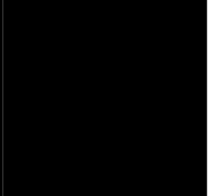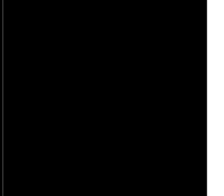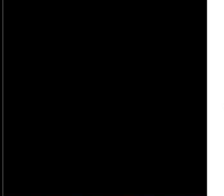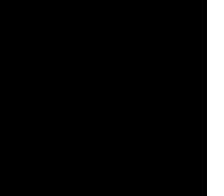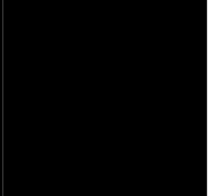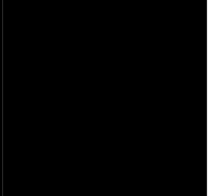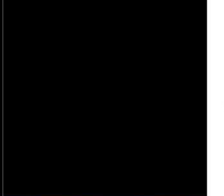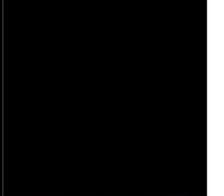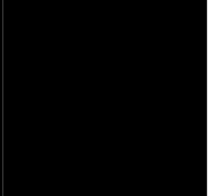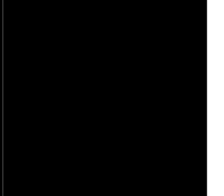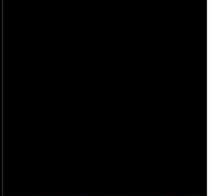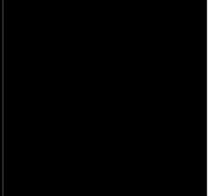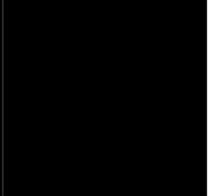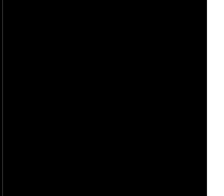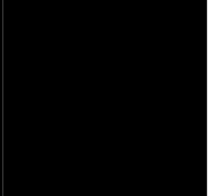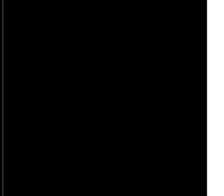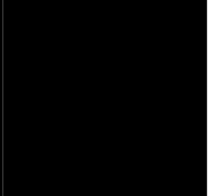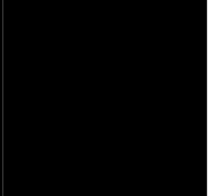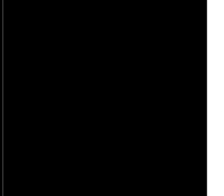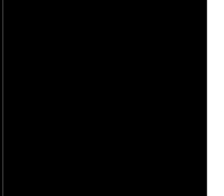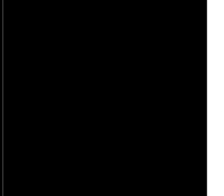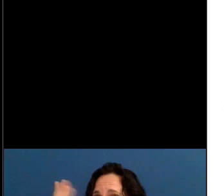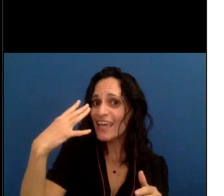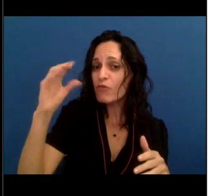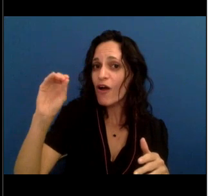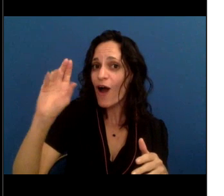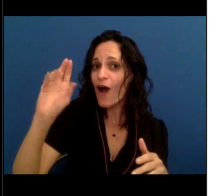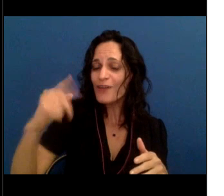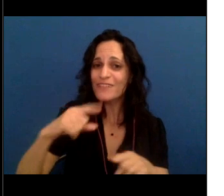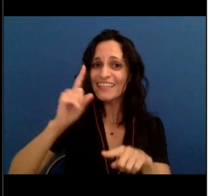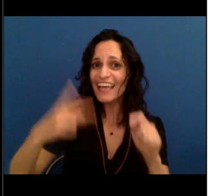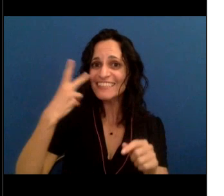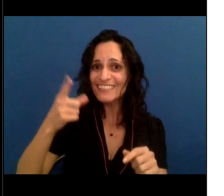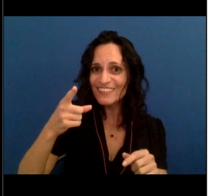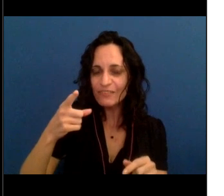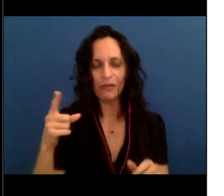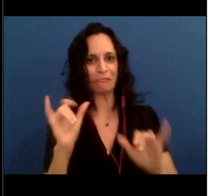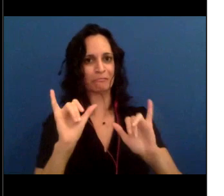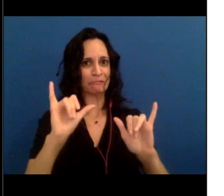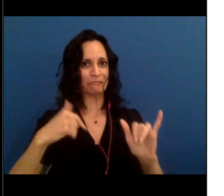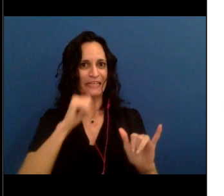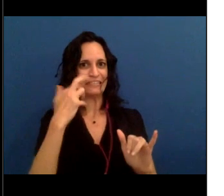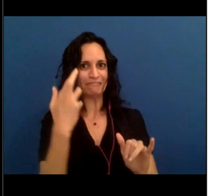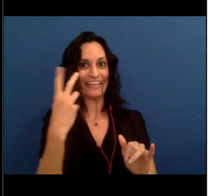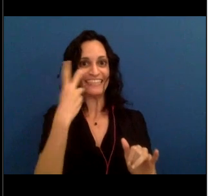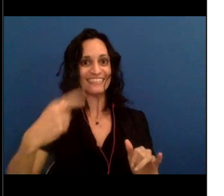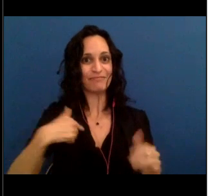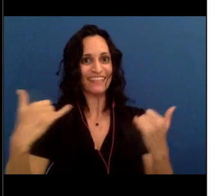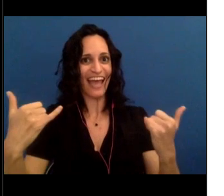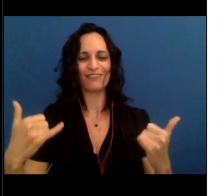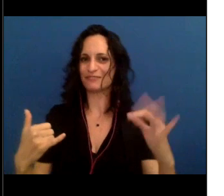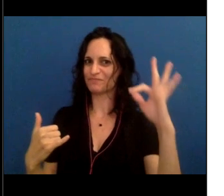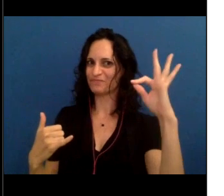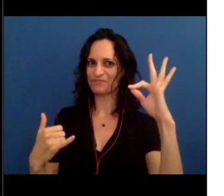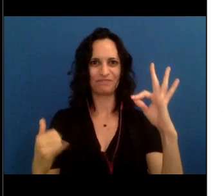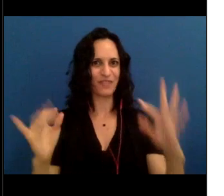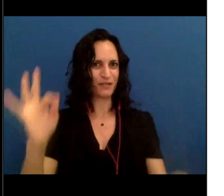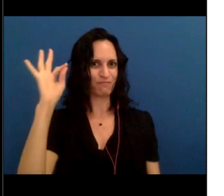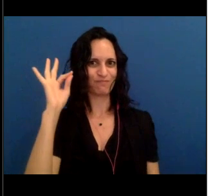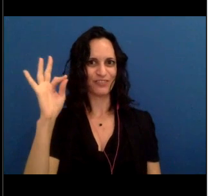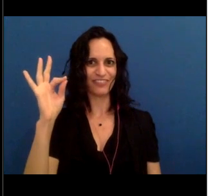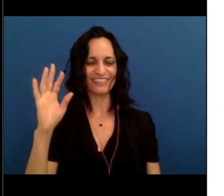you. Oh, sorry. I did not realize that. Can you see me now? There you are. Perfect. This